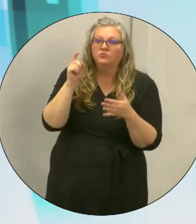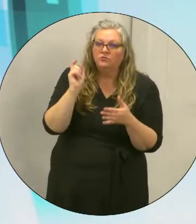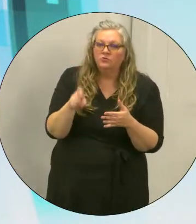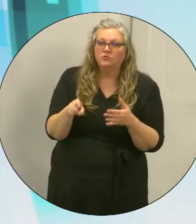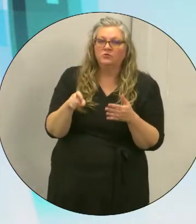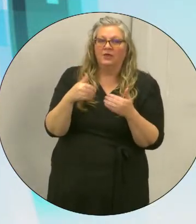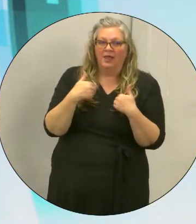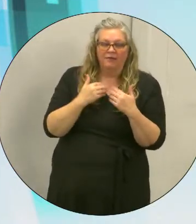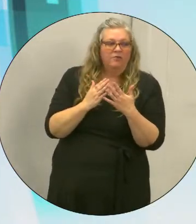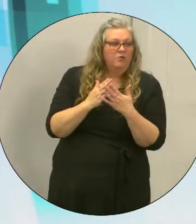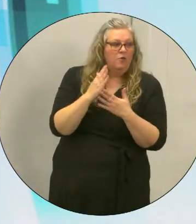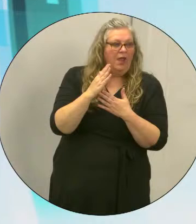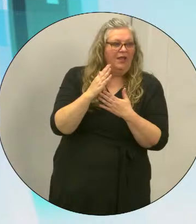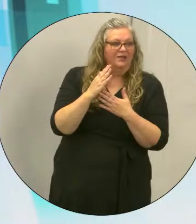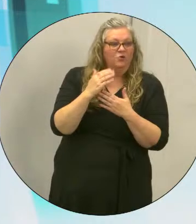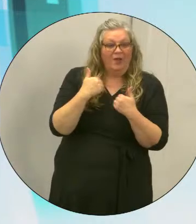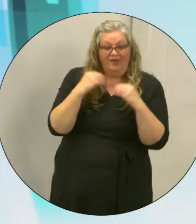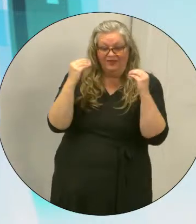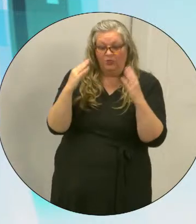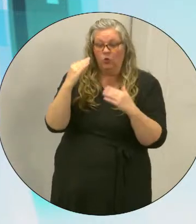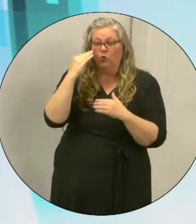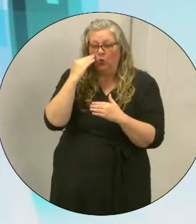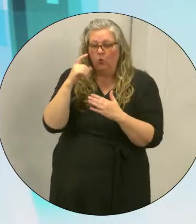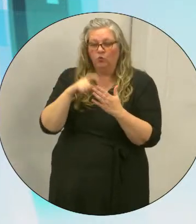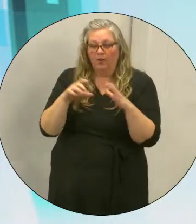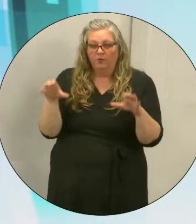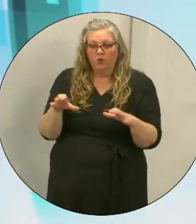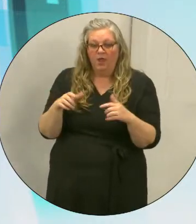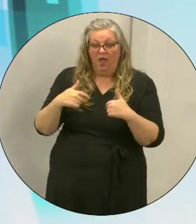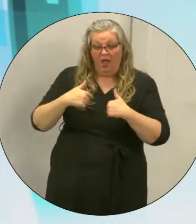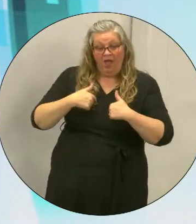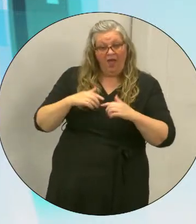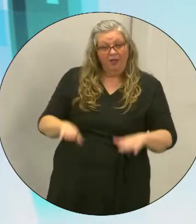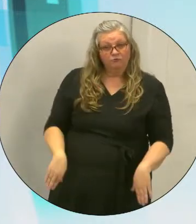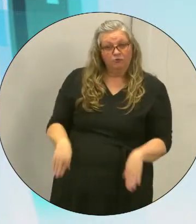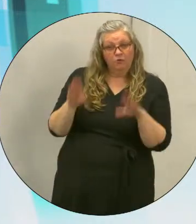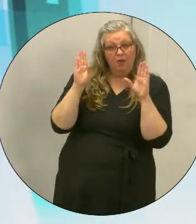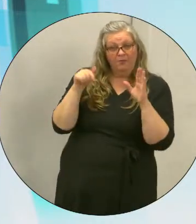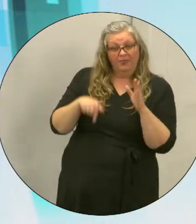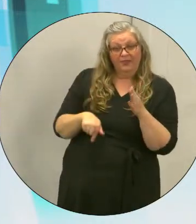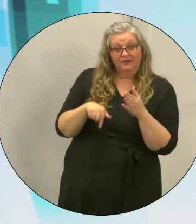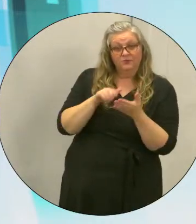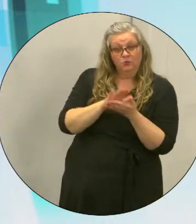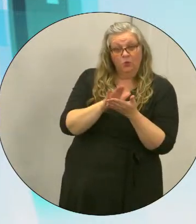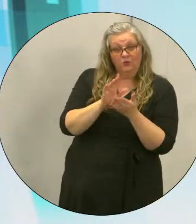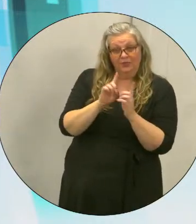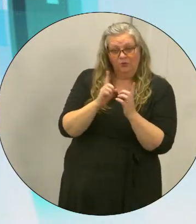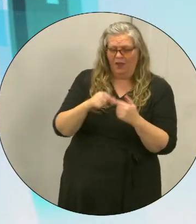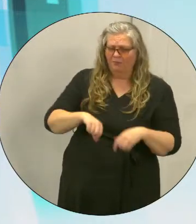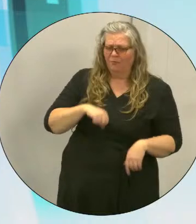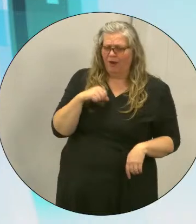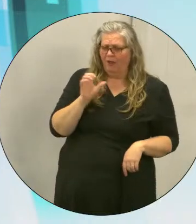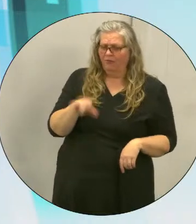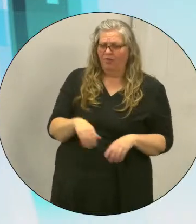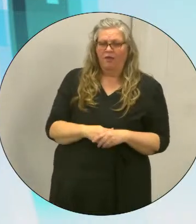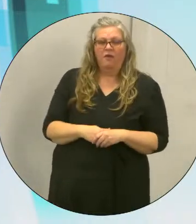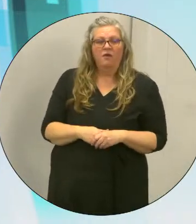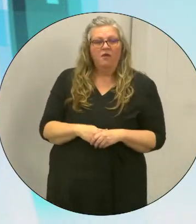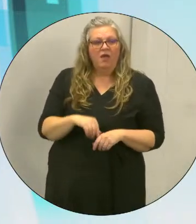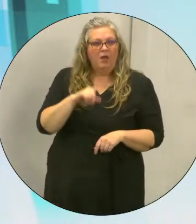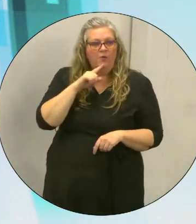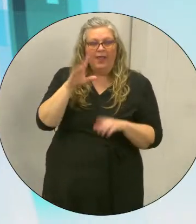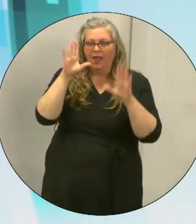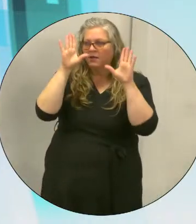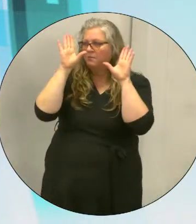they are doing. I am a product of this school district. I am a proud product of this school district. I had amazing